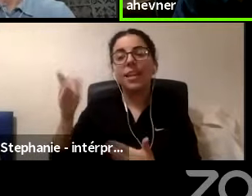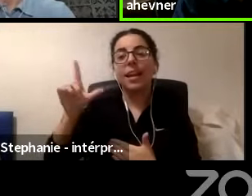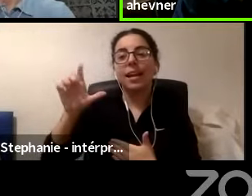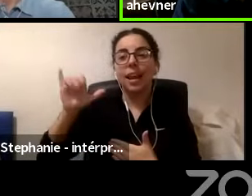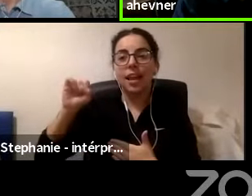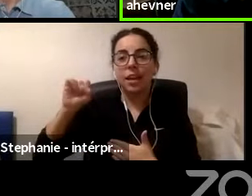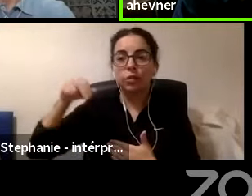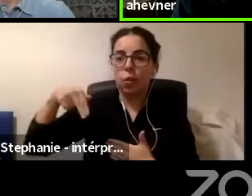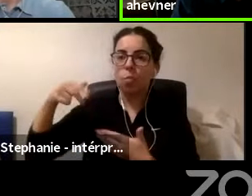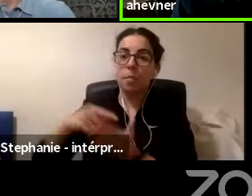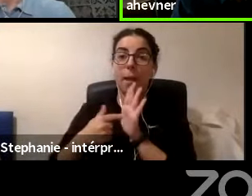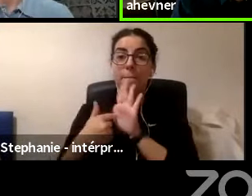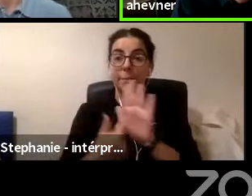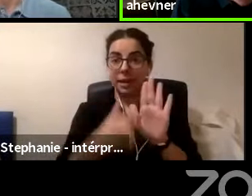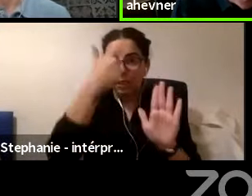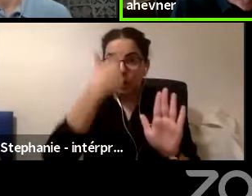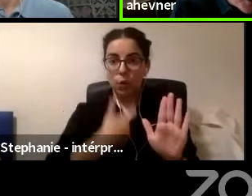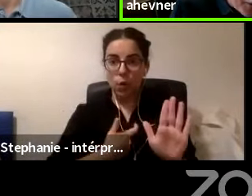And thank you to